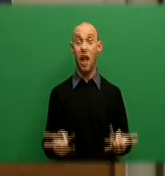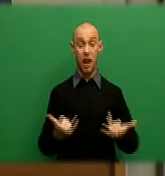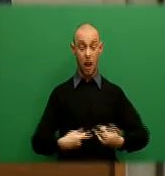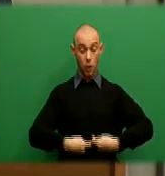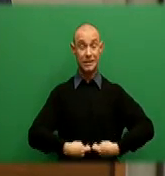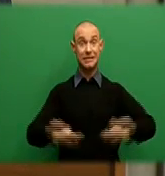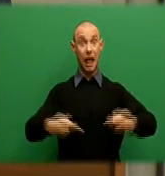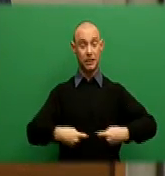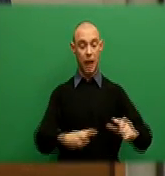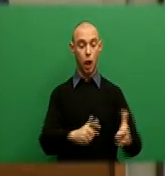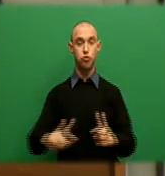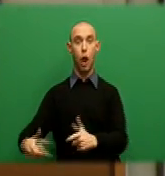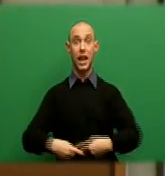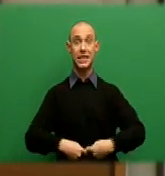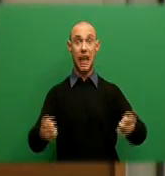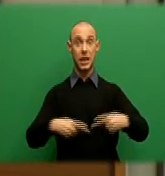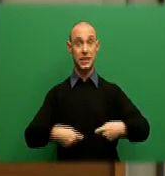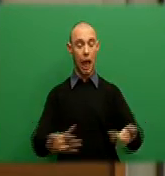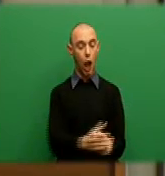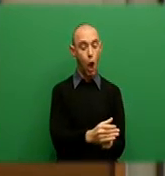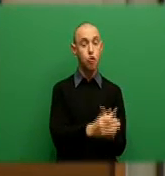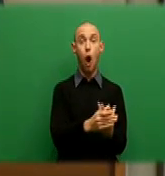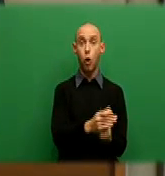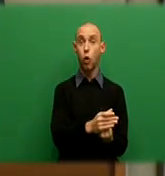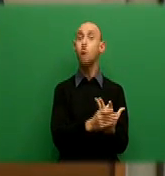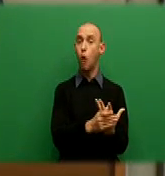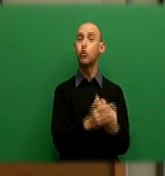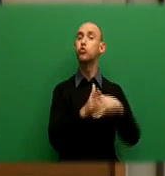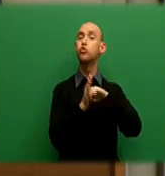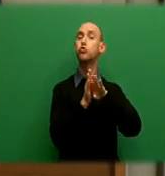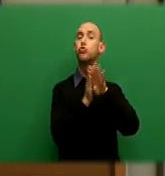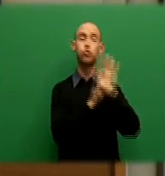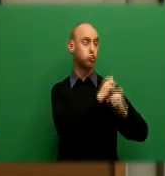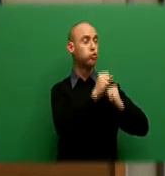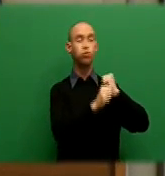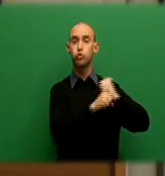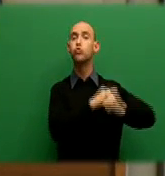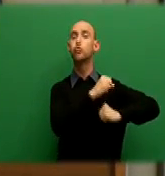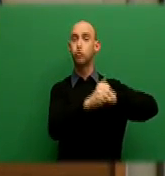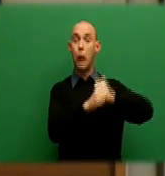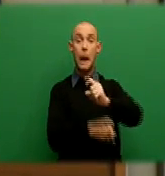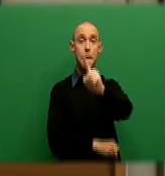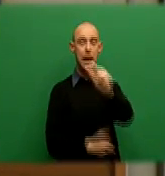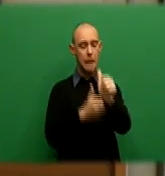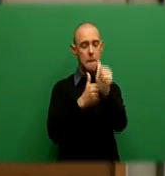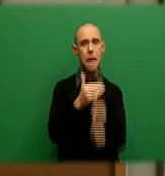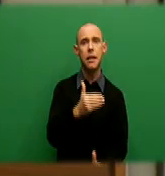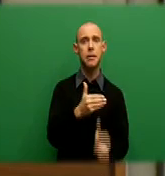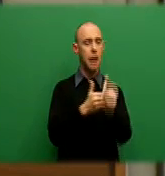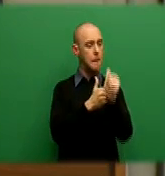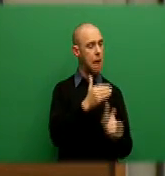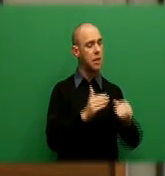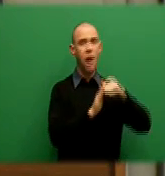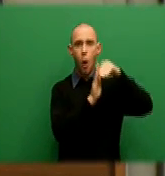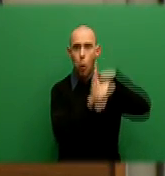on a year-on-year basis was fairly resilient, the consecutive month-to-month contractions in real